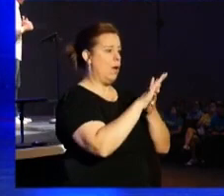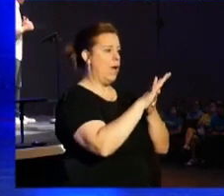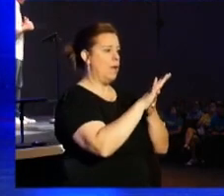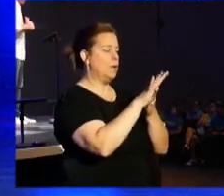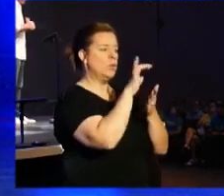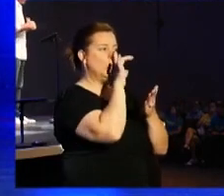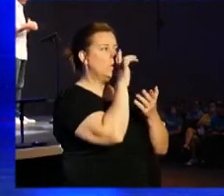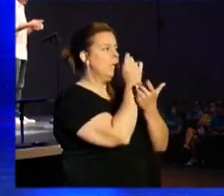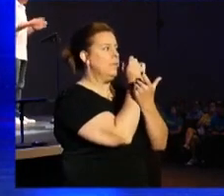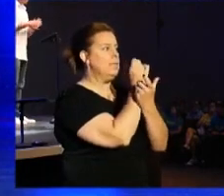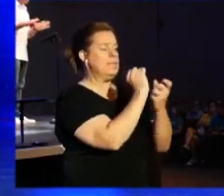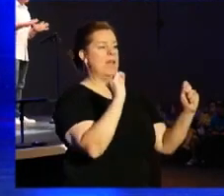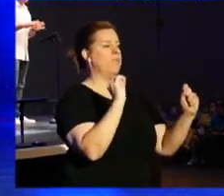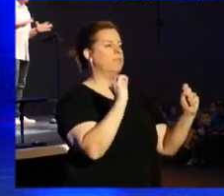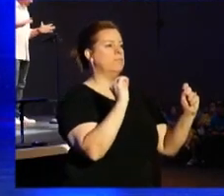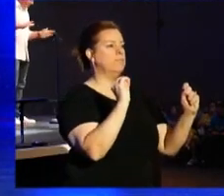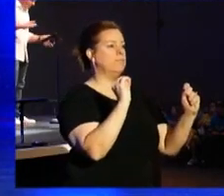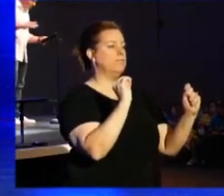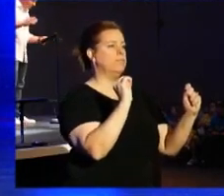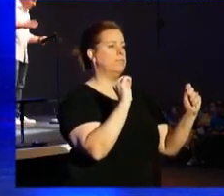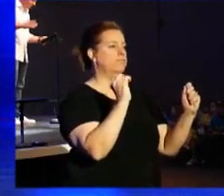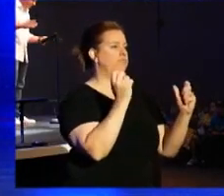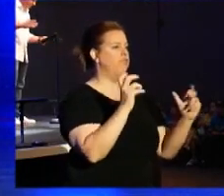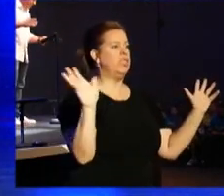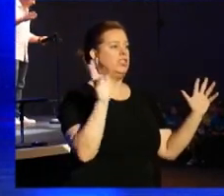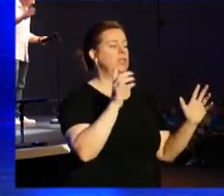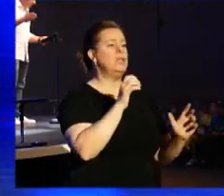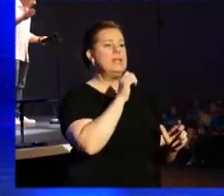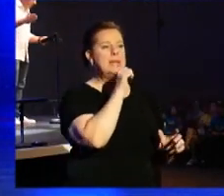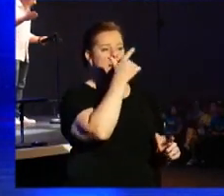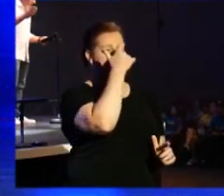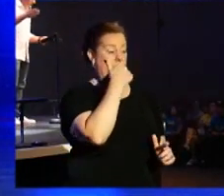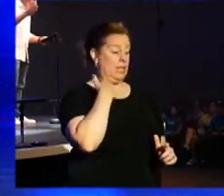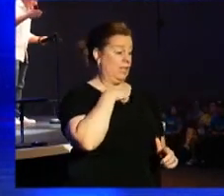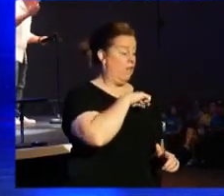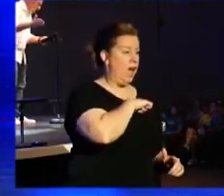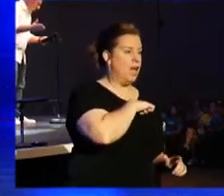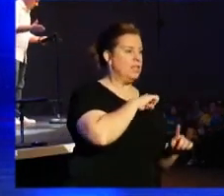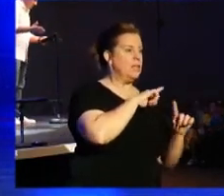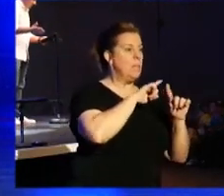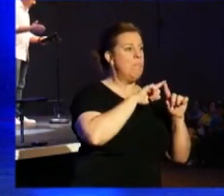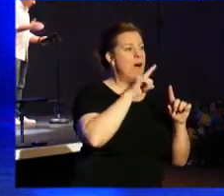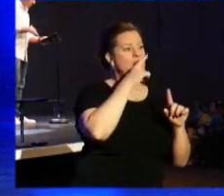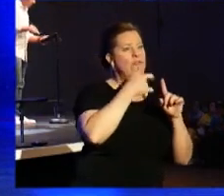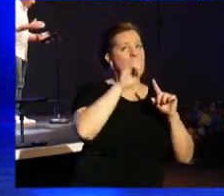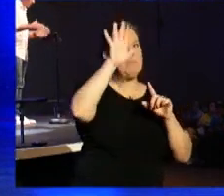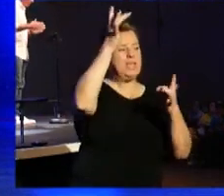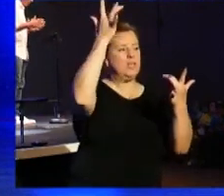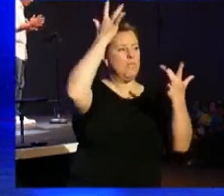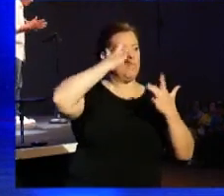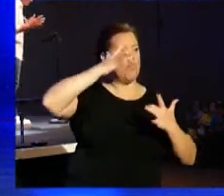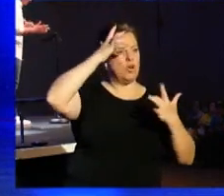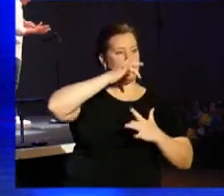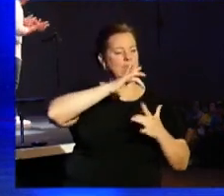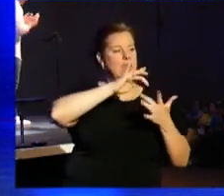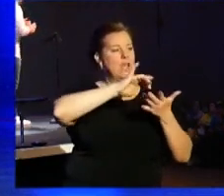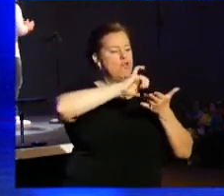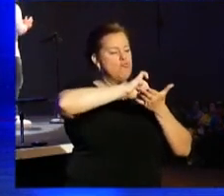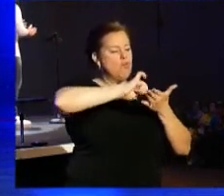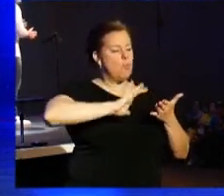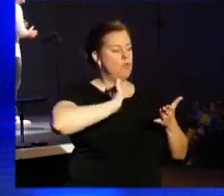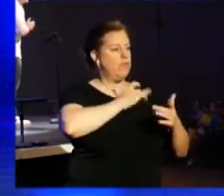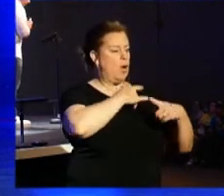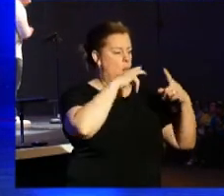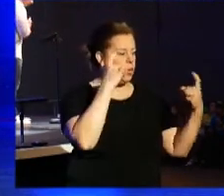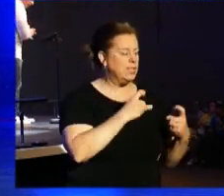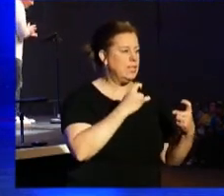us. Not because of the righteous things we've done, but because of his mercy. He washed away our sins, giving us new